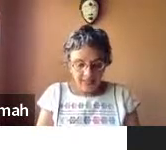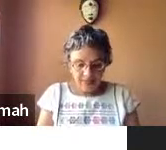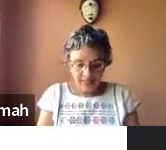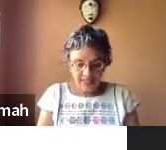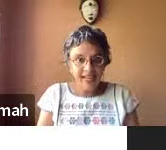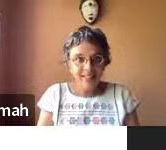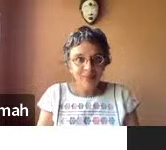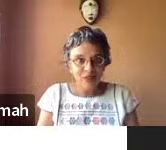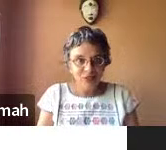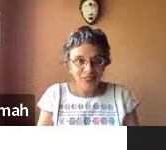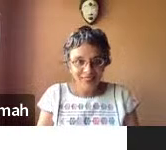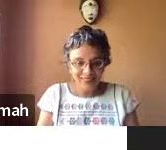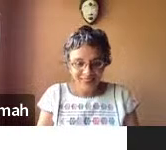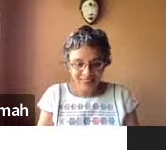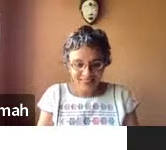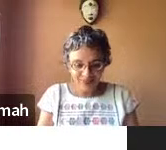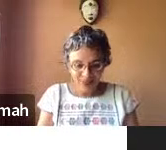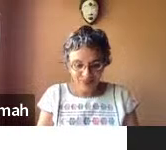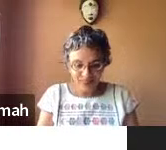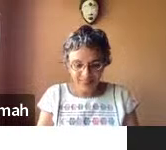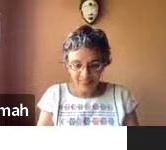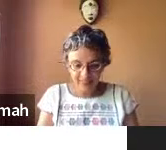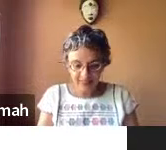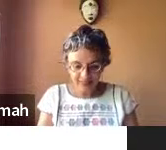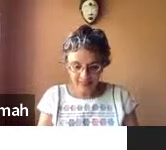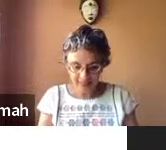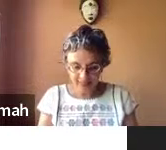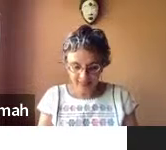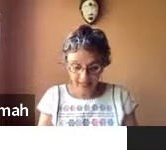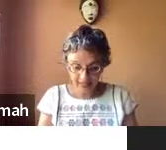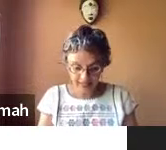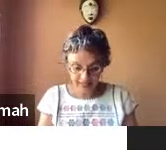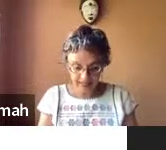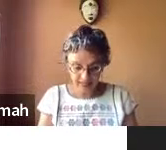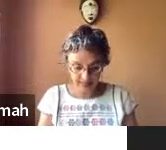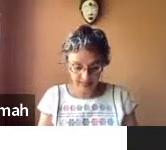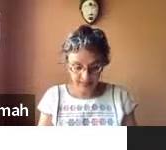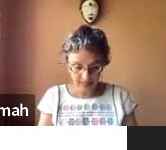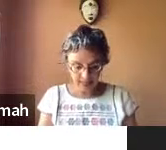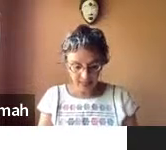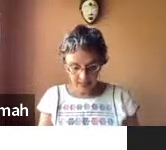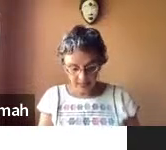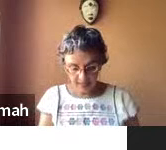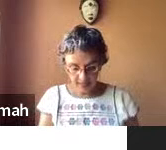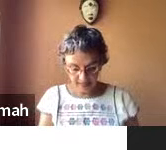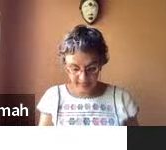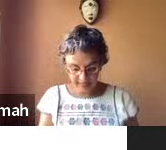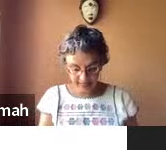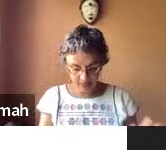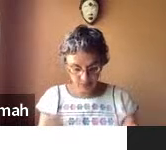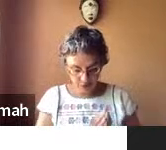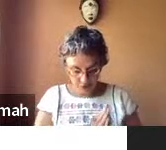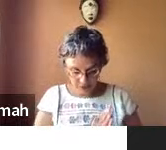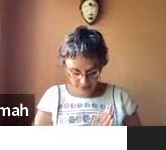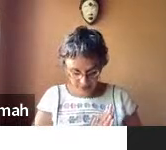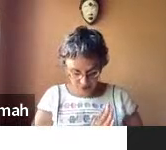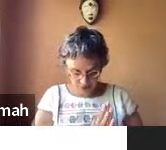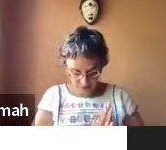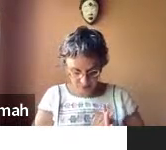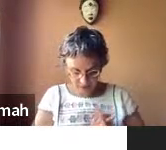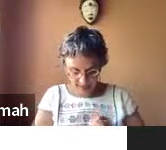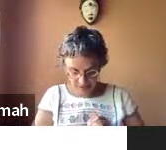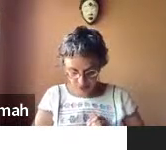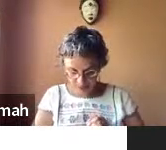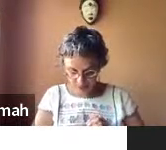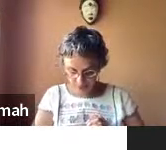I think Raquel mentioned in the very beginning the excellent data put